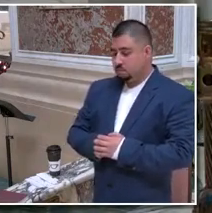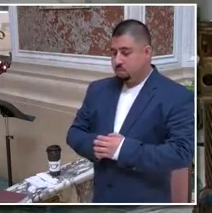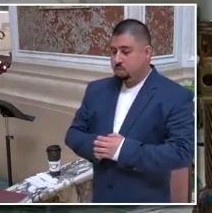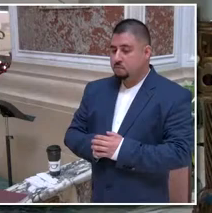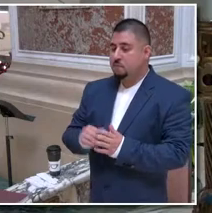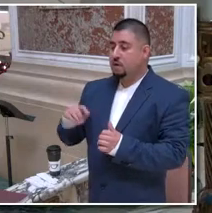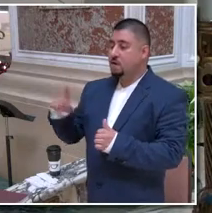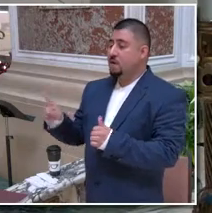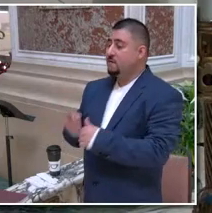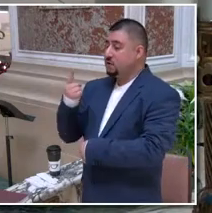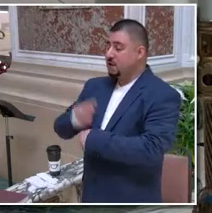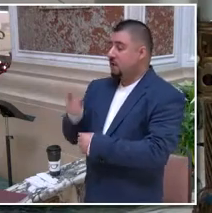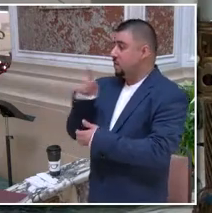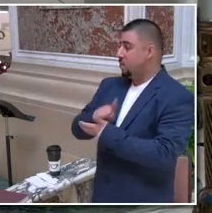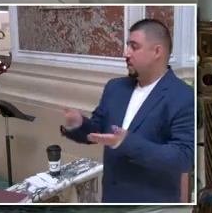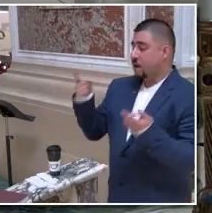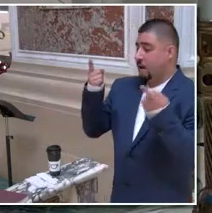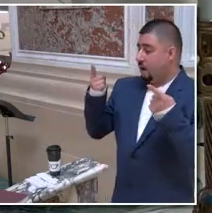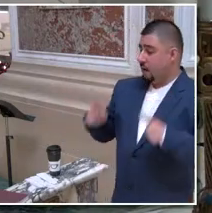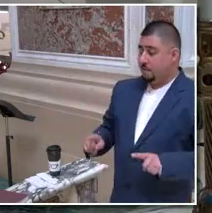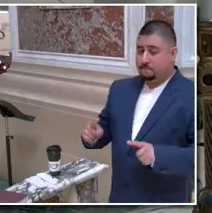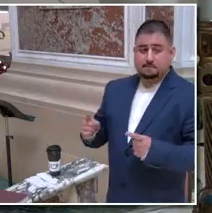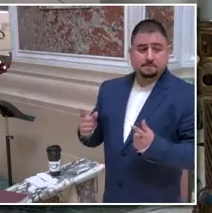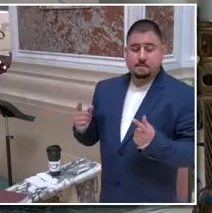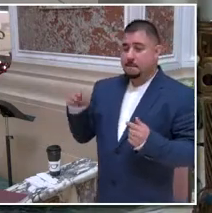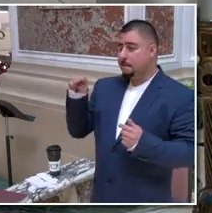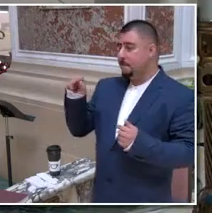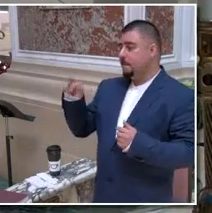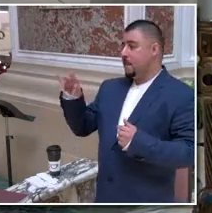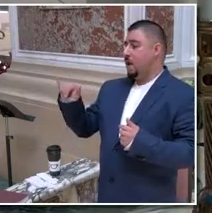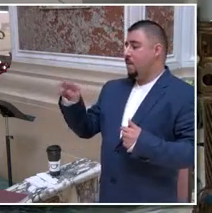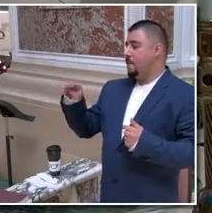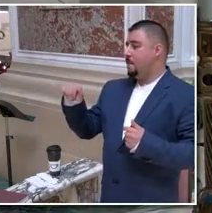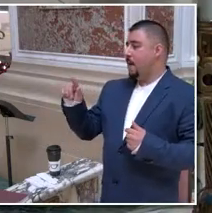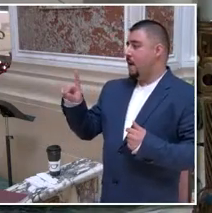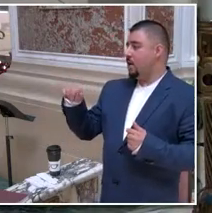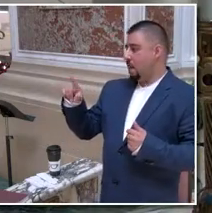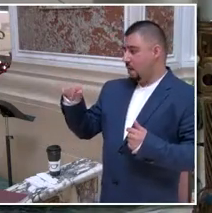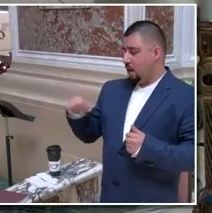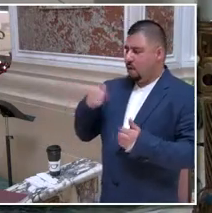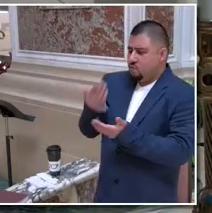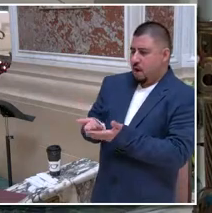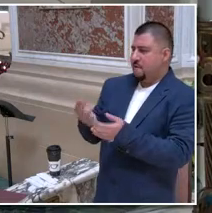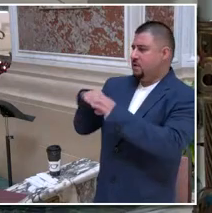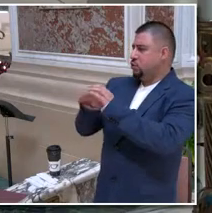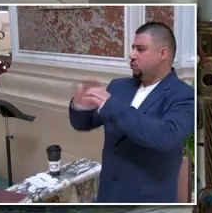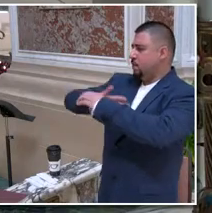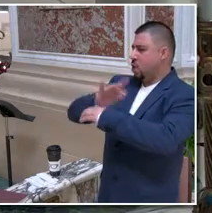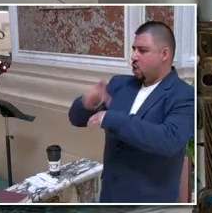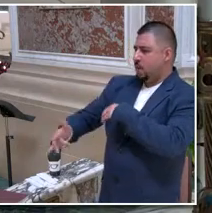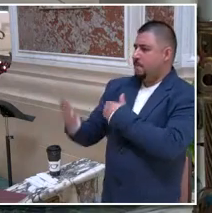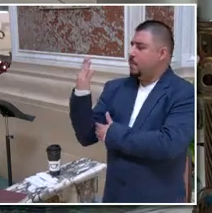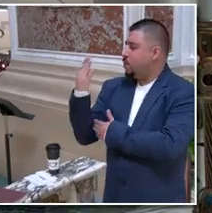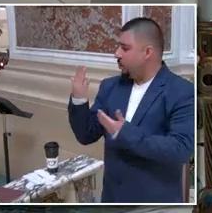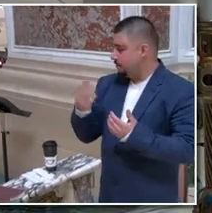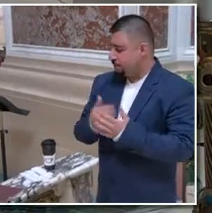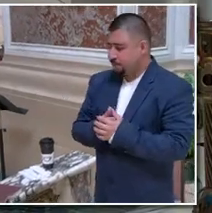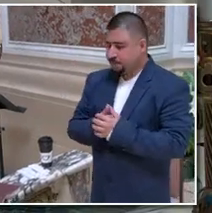On the first day of the week, Mary of Magdala came to the tomb early in the